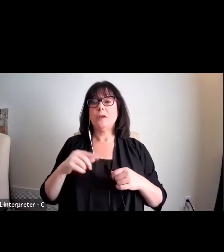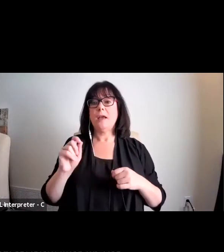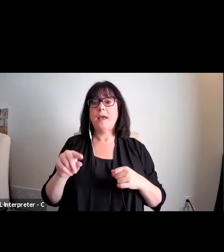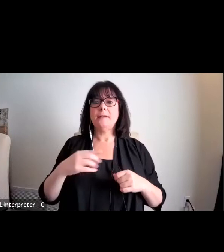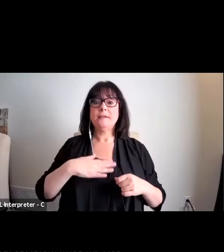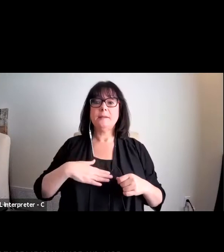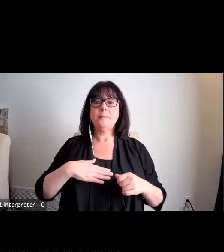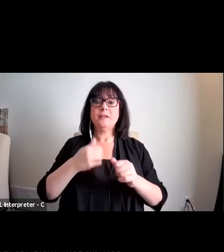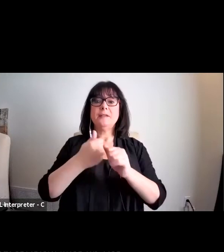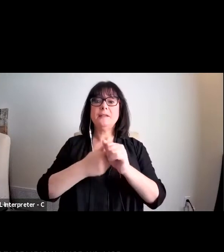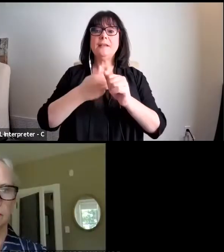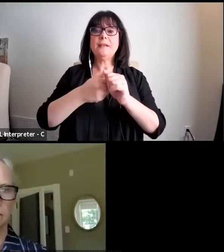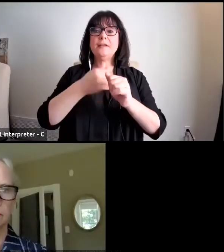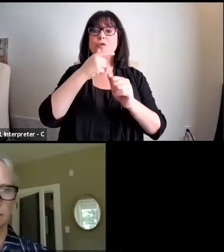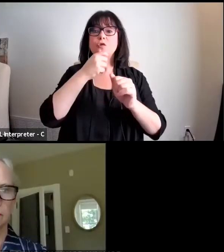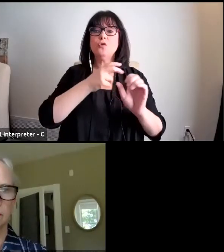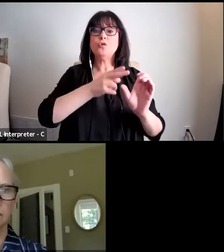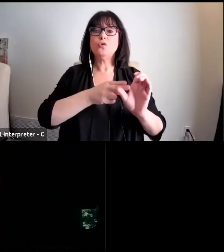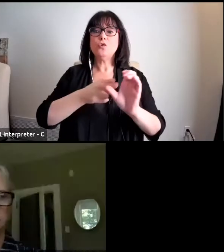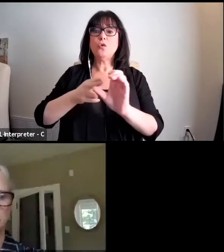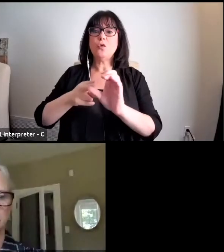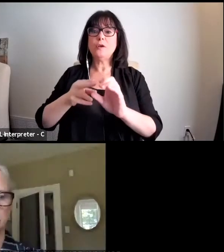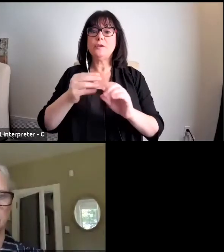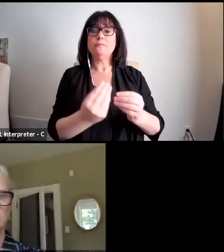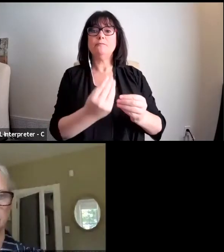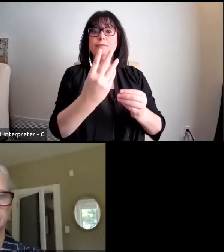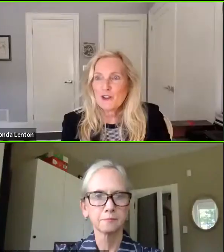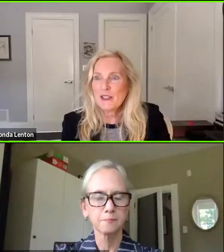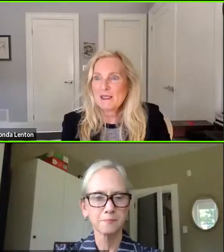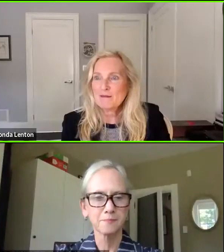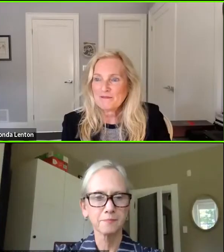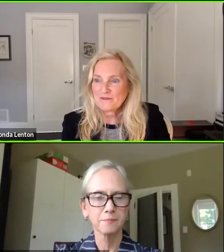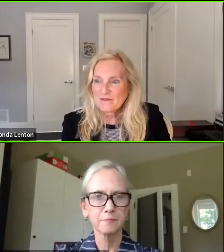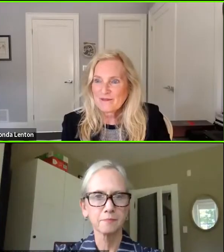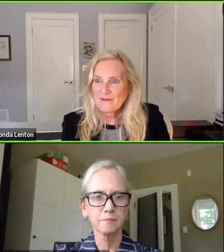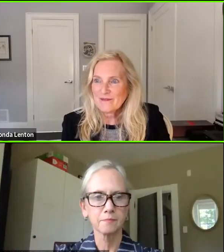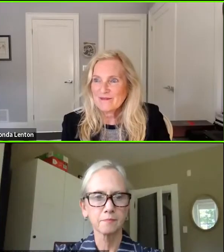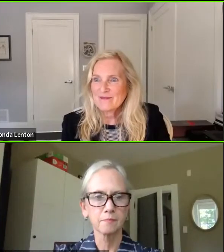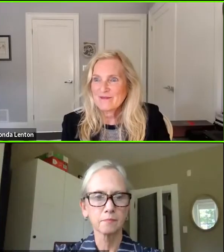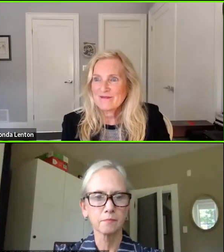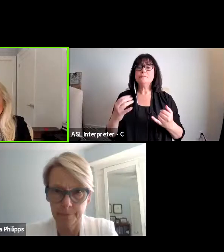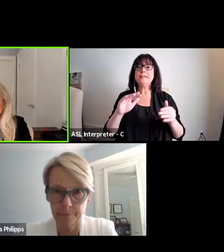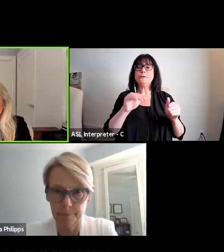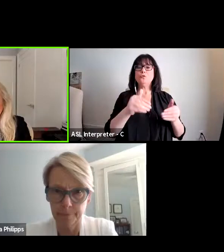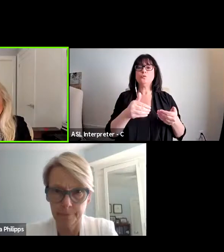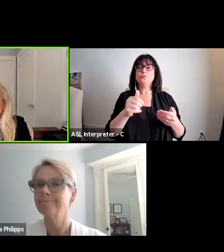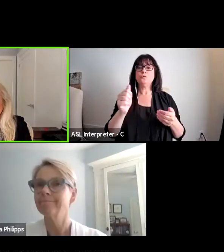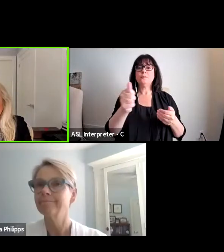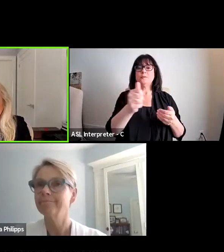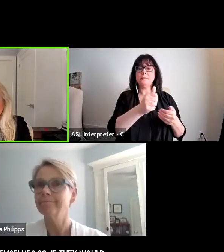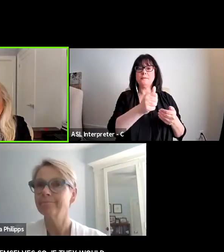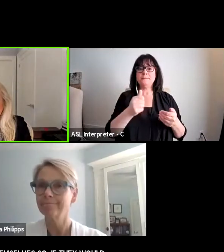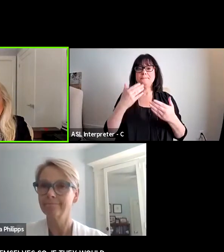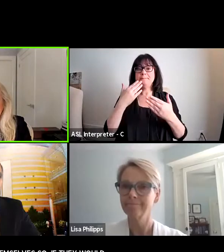introduce themselves. So if they would just take a moment to come on screen.